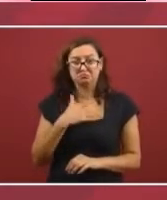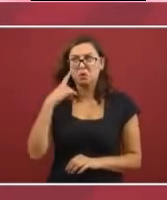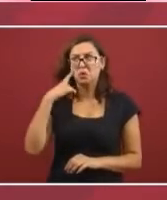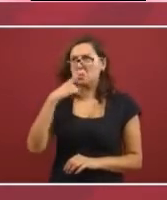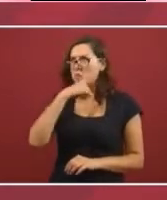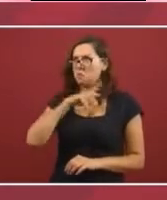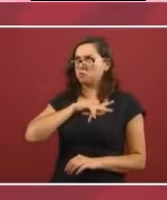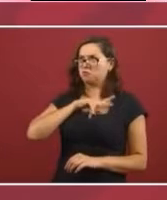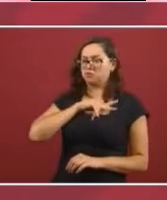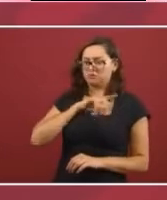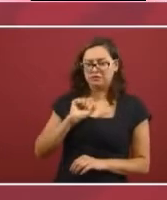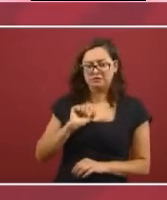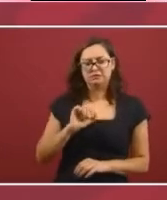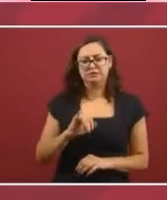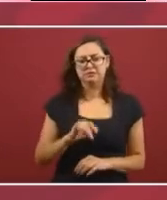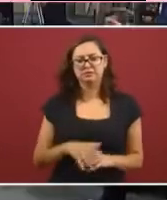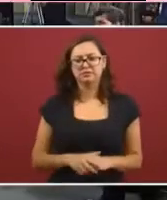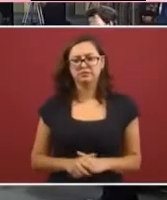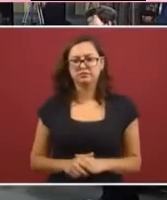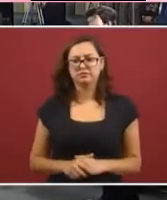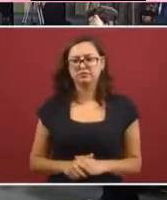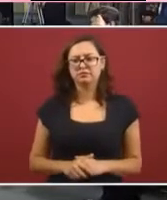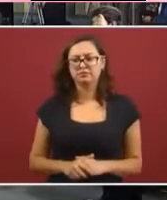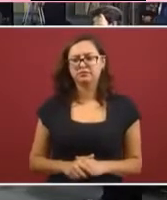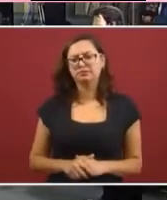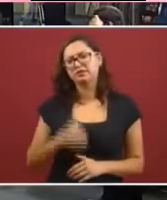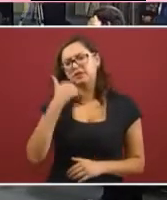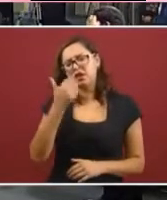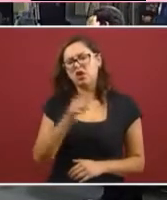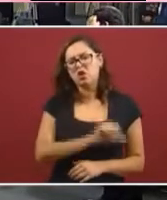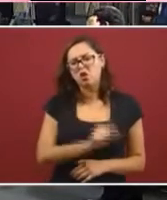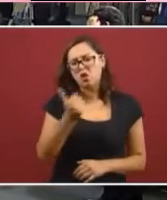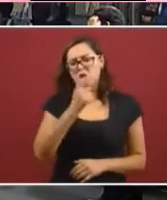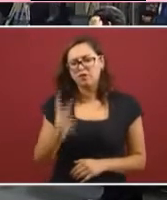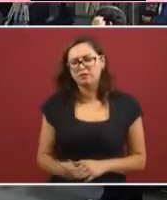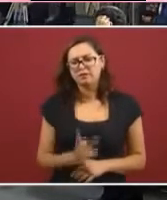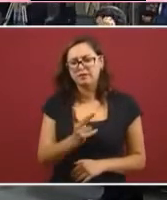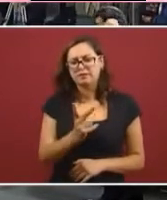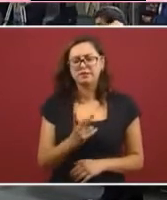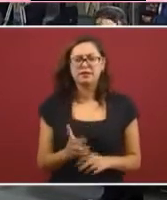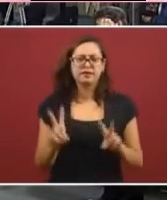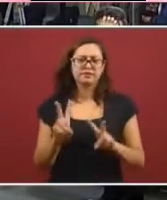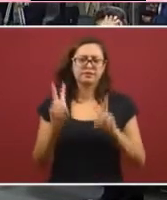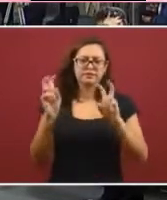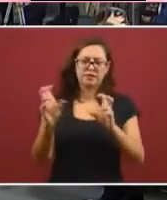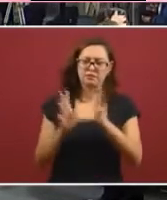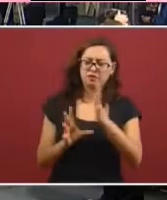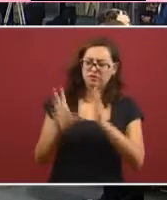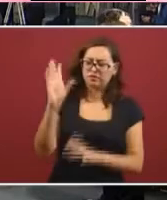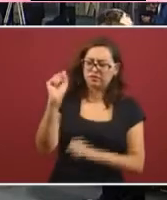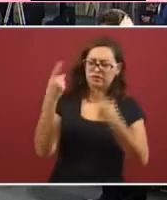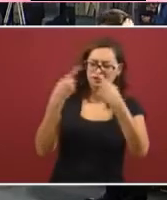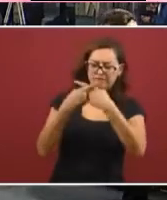it's due to you making that choice. Another question.